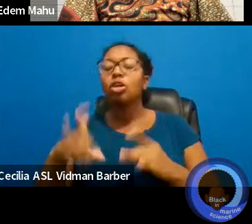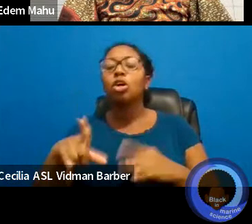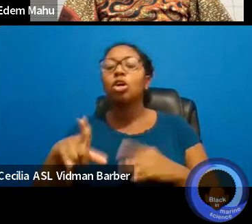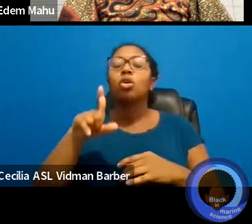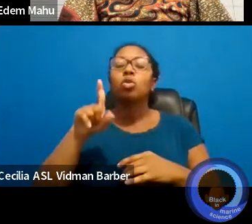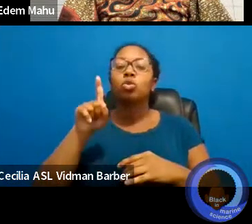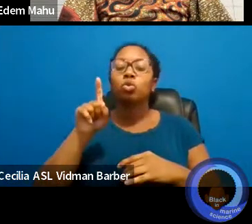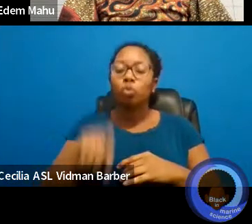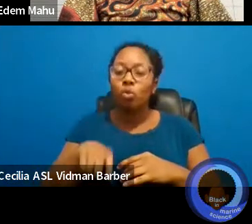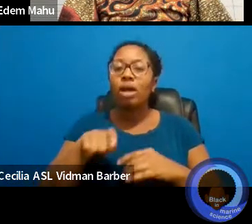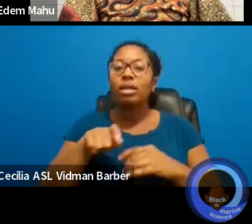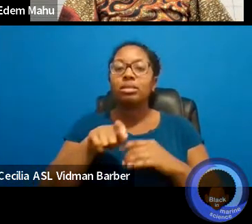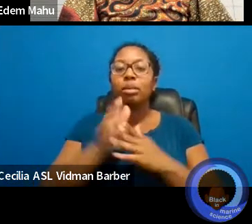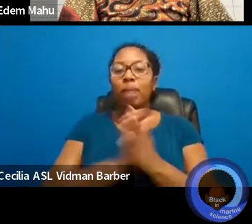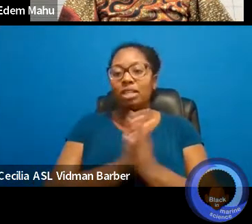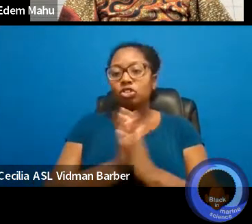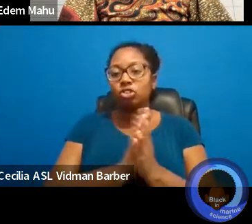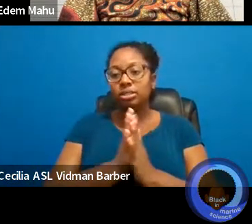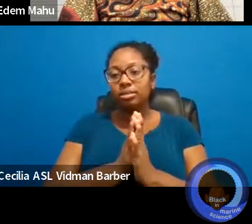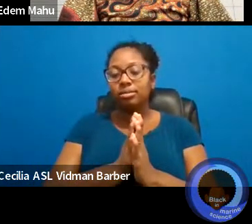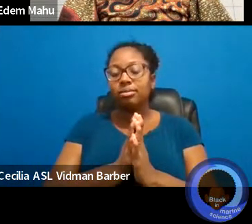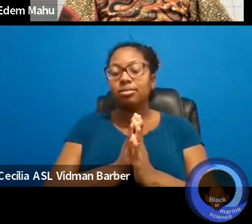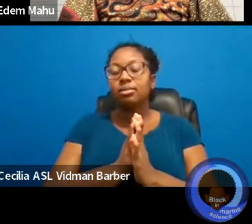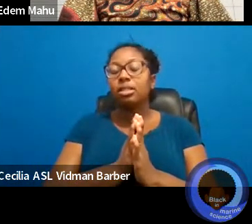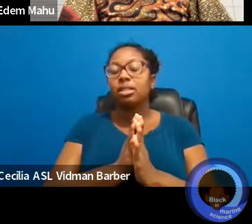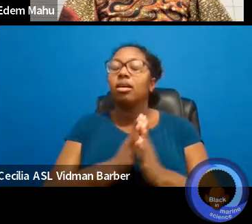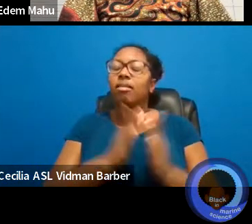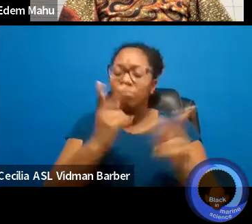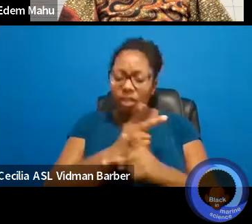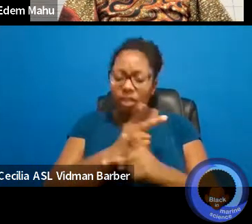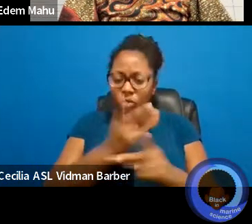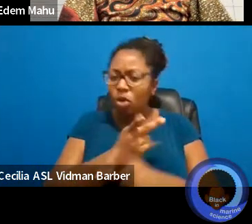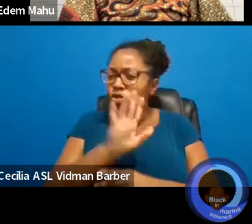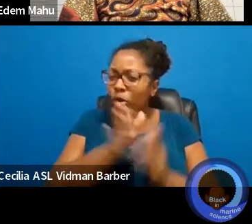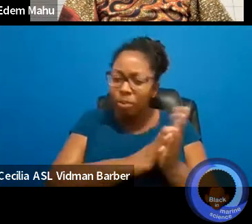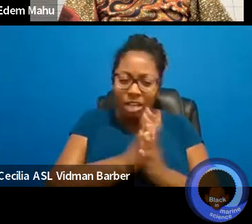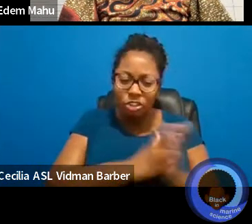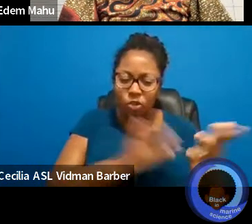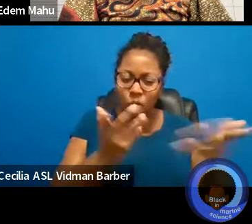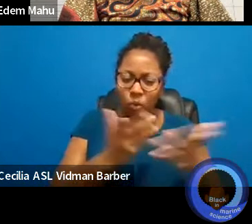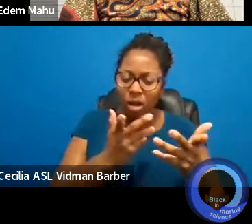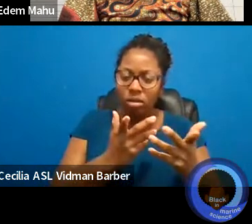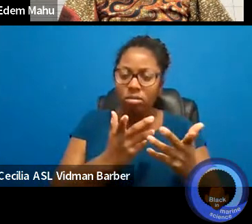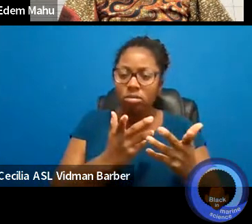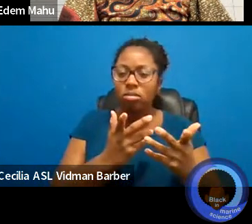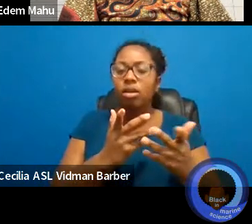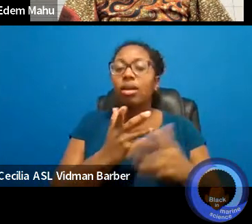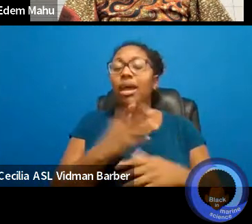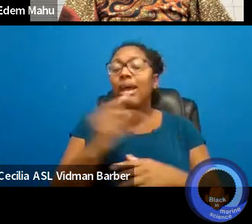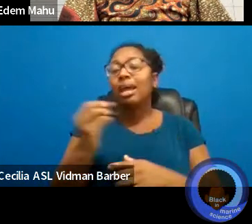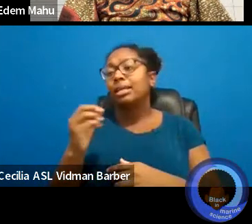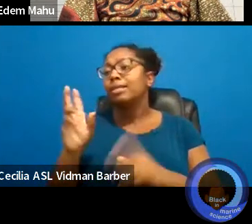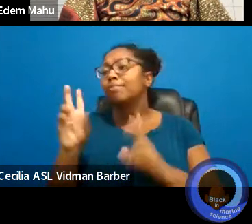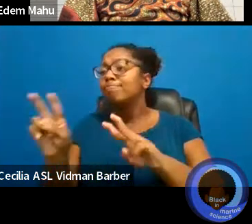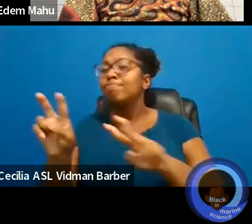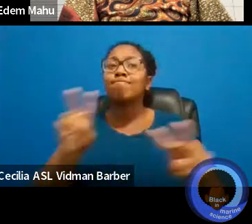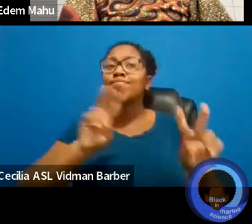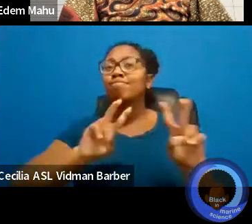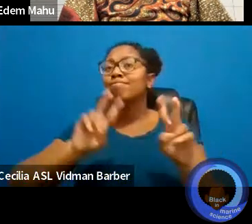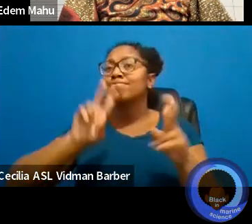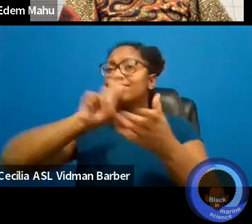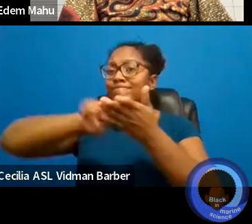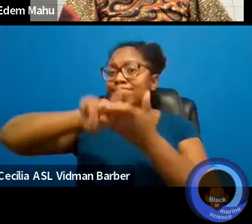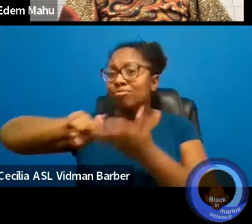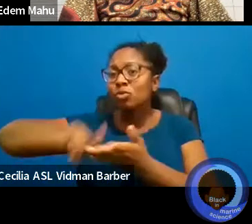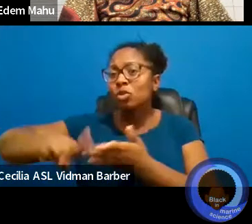about it. Find that passion, stick to the passion, and also look out for opportunities. Collaborate with your